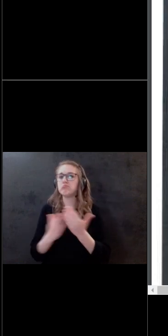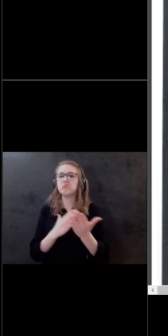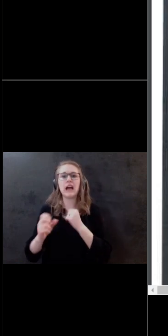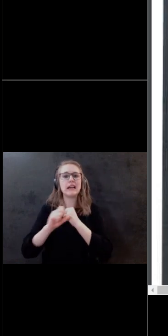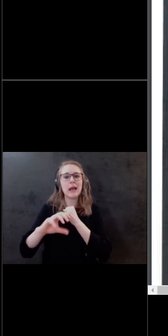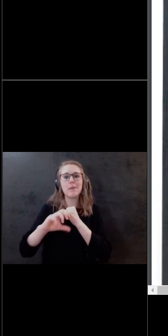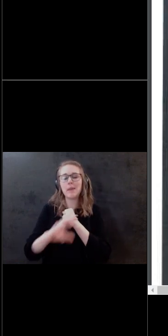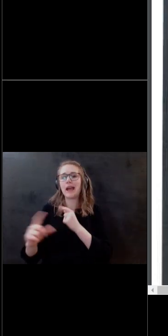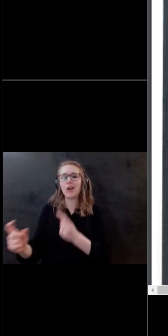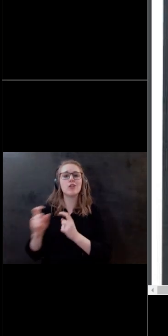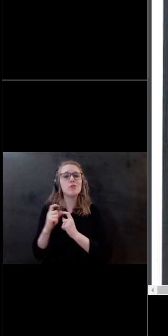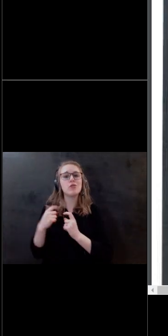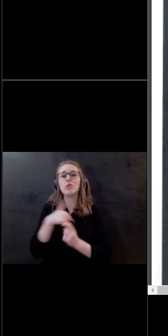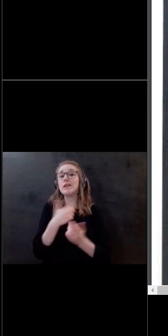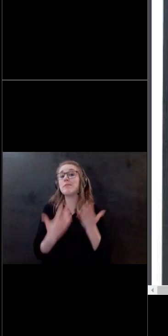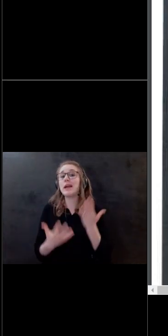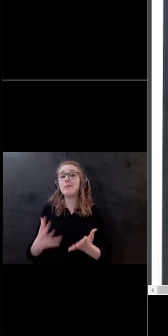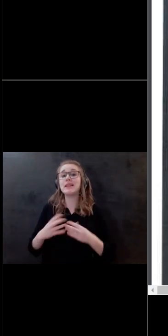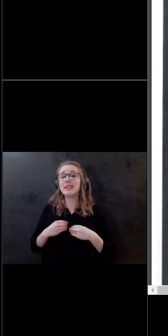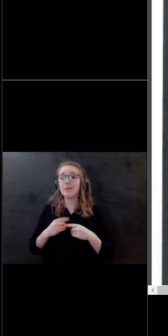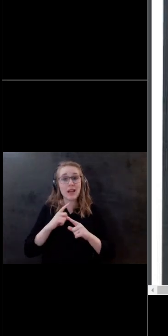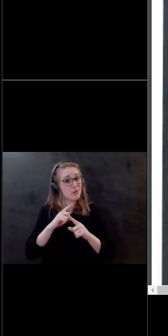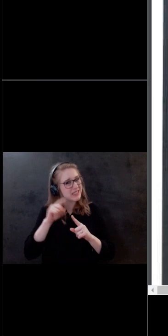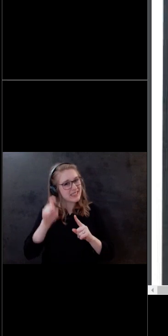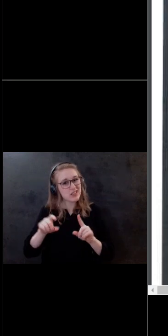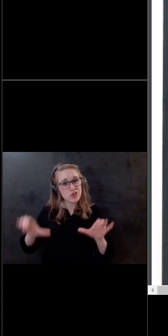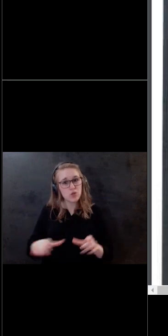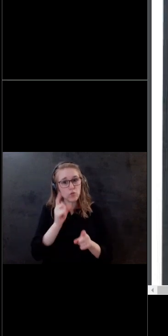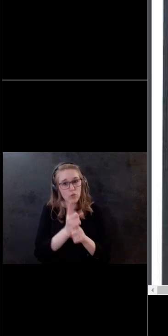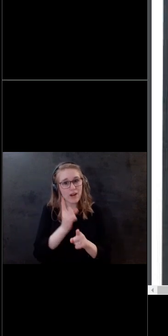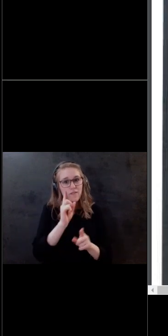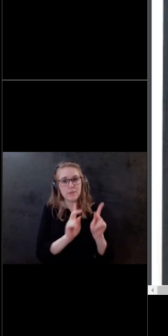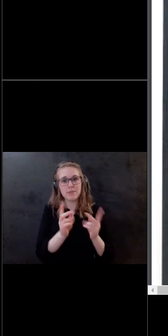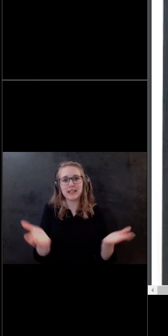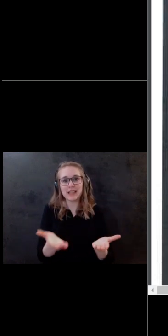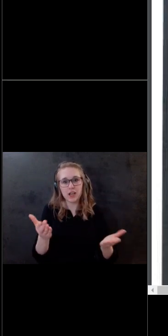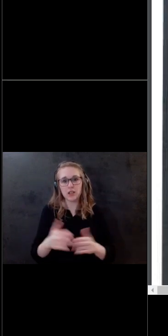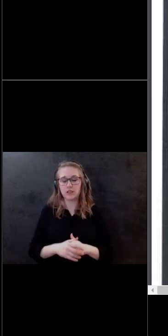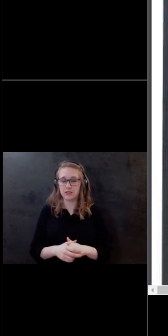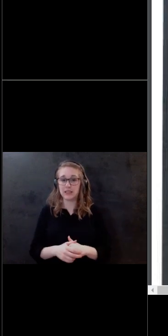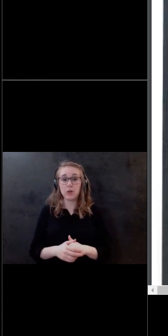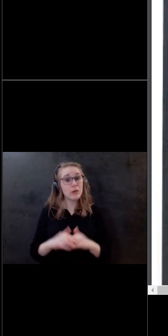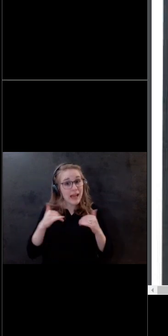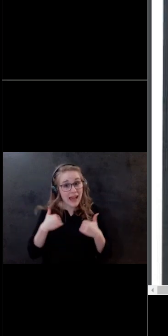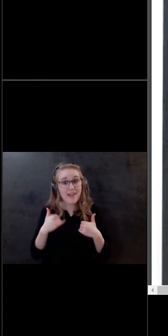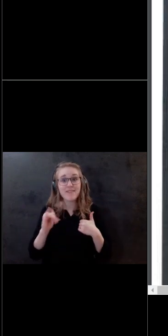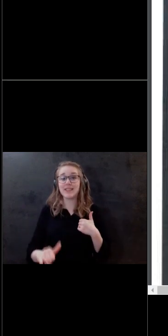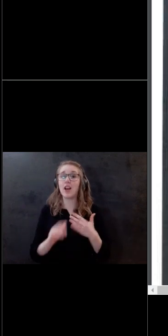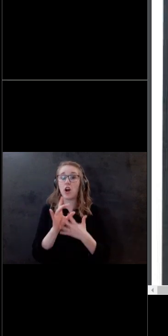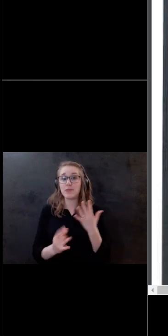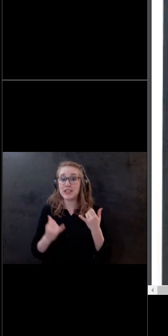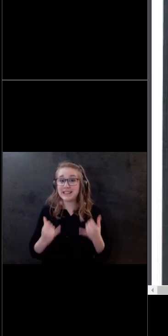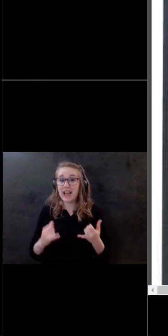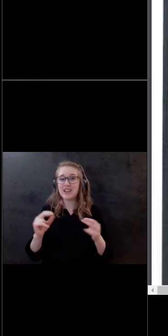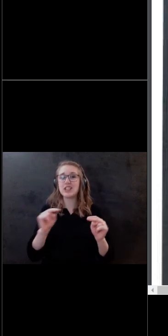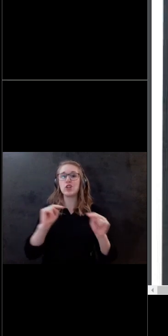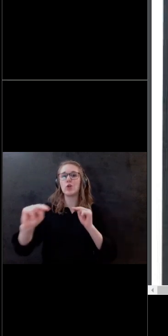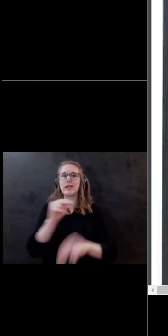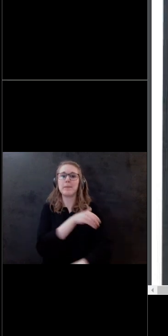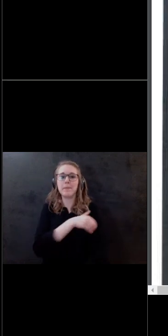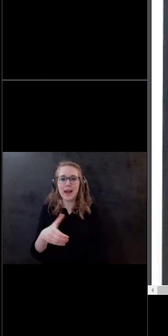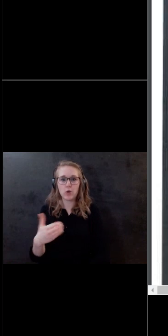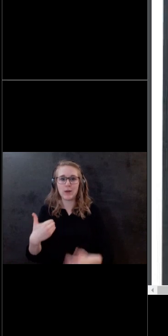may have received. We need to do what's right for the people here. And we have the ability to do that with the negotiation power that